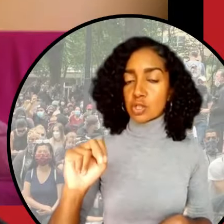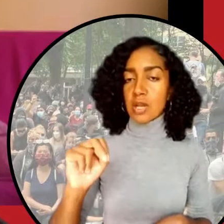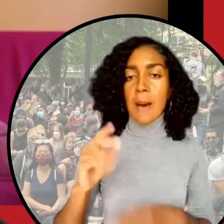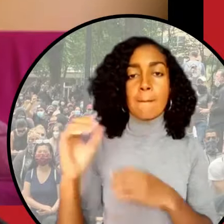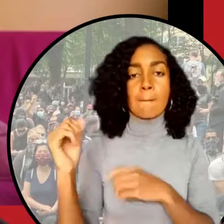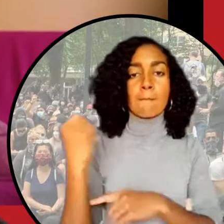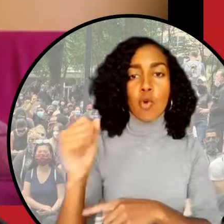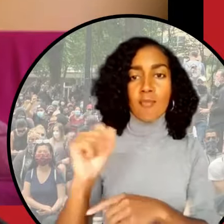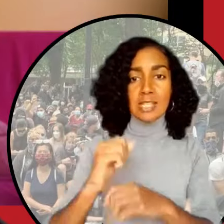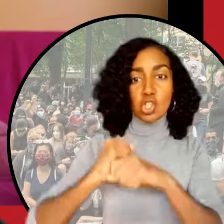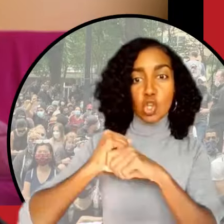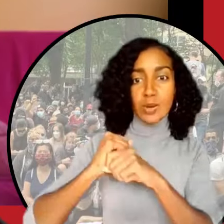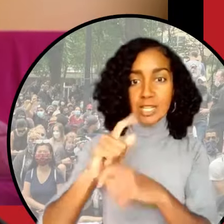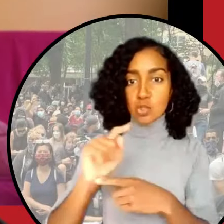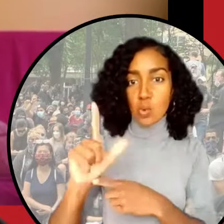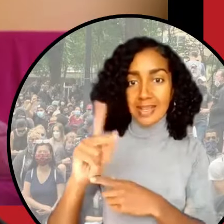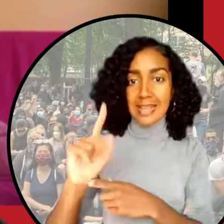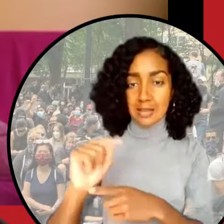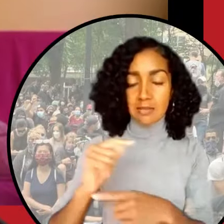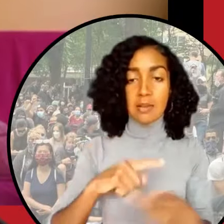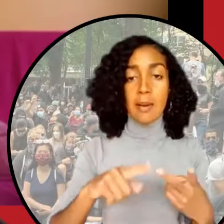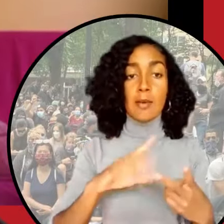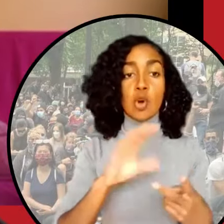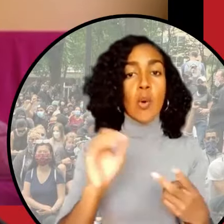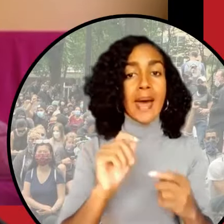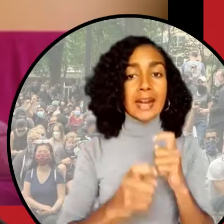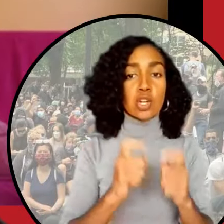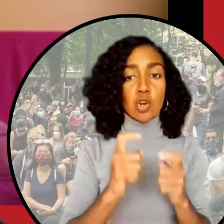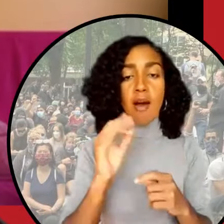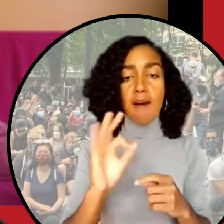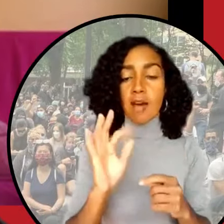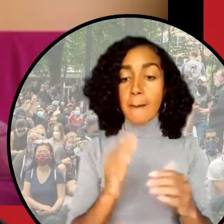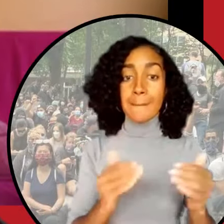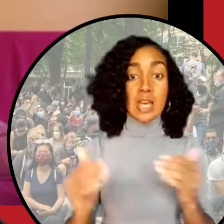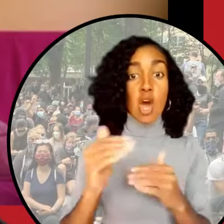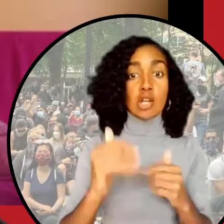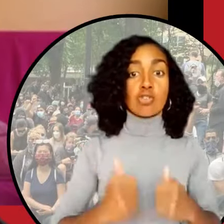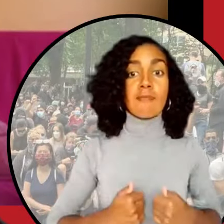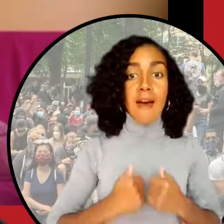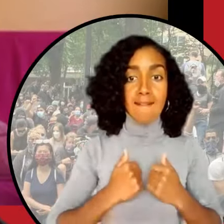of Beyond Survival, Stories and Strategies of Transformative Justice Movements.